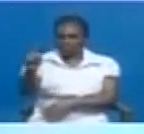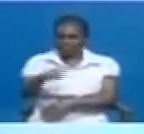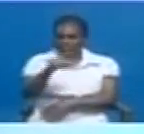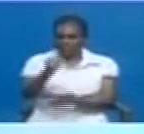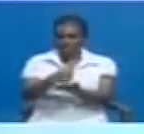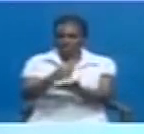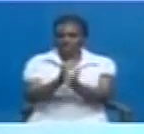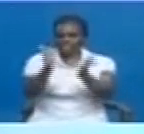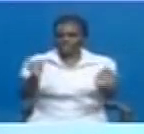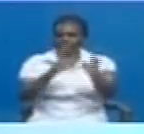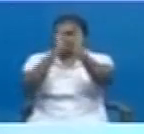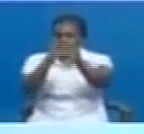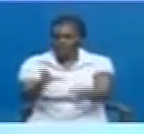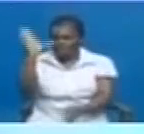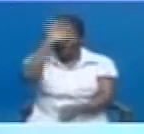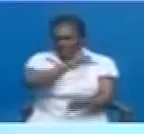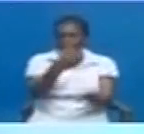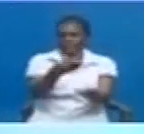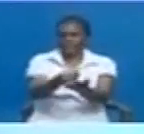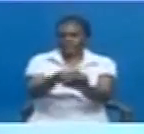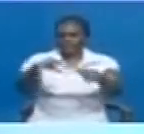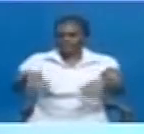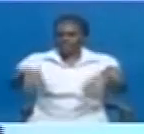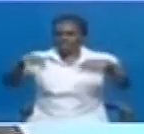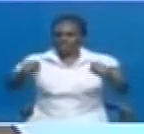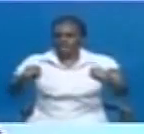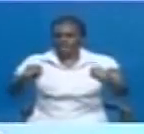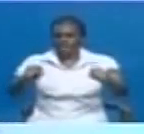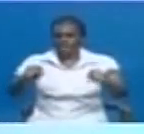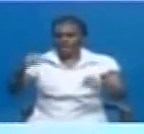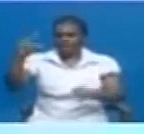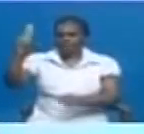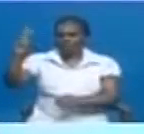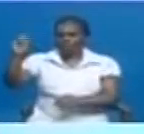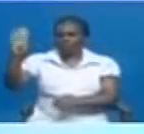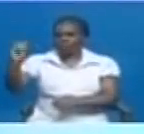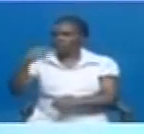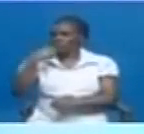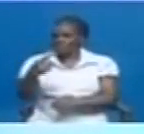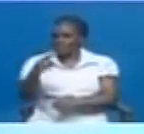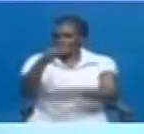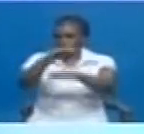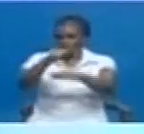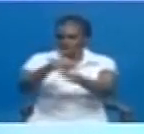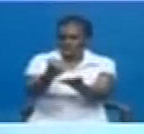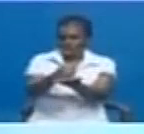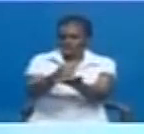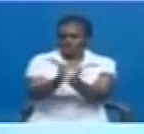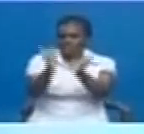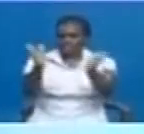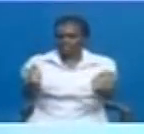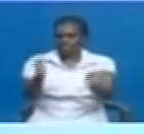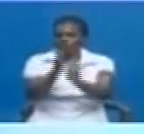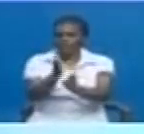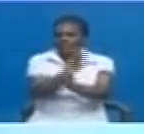General's report over the missing billions. Chairman Nicholas Gumbo says the PSA will summon the Auditor General before the